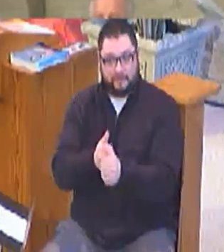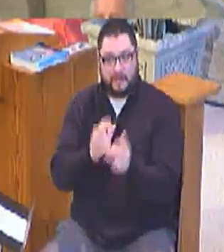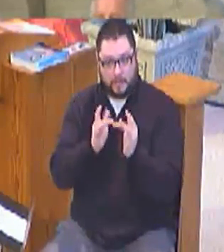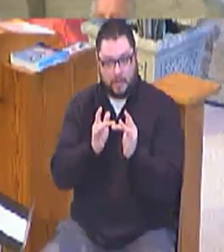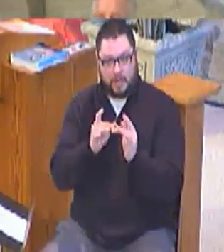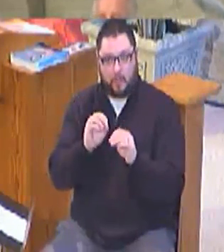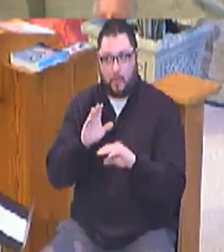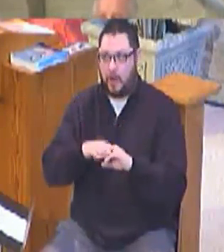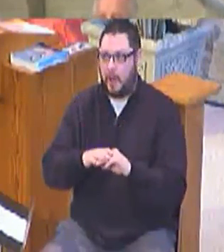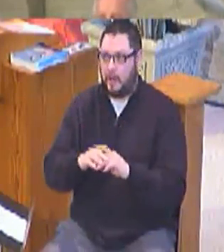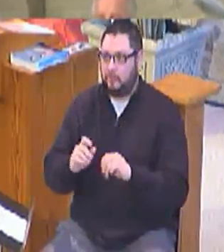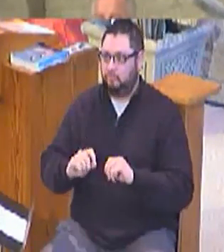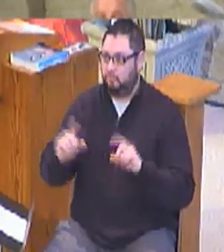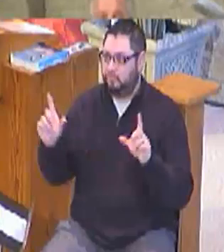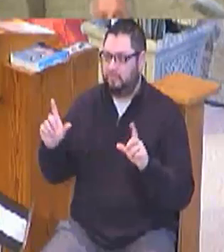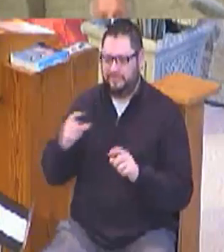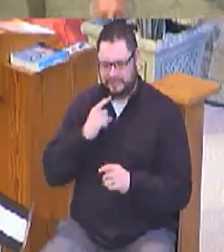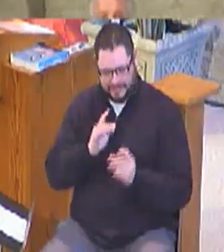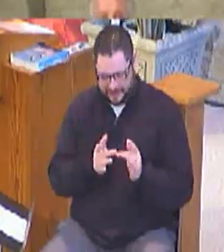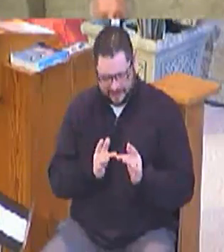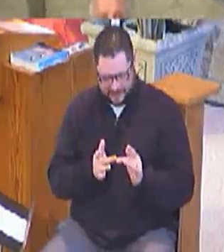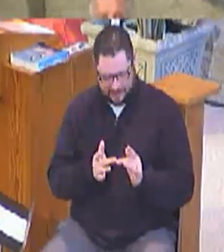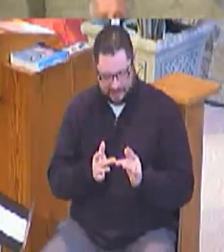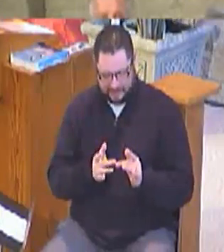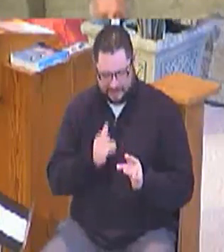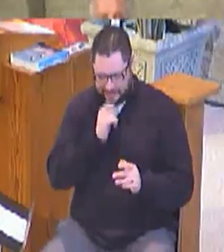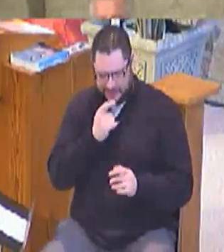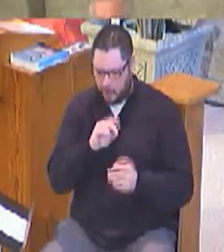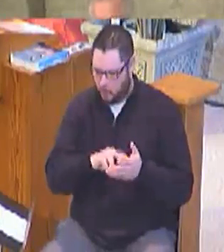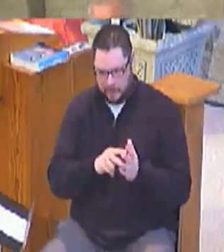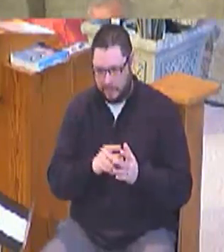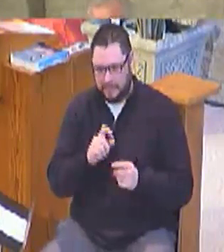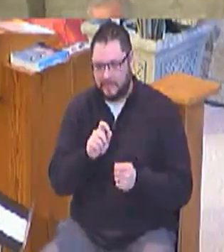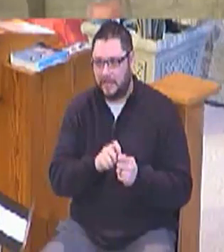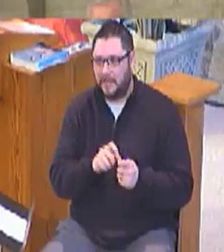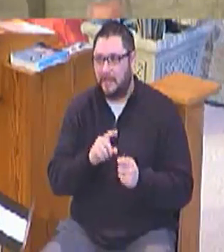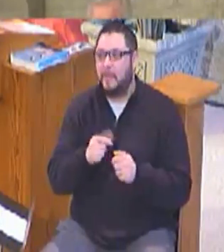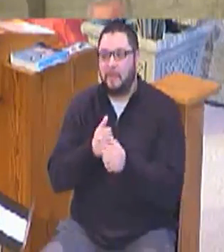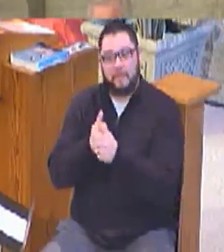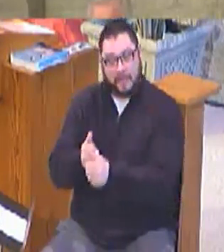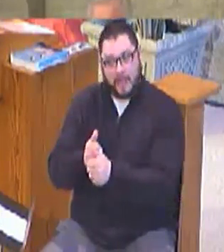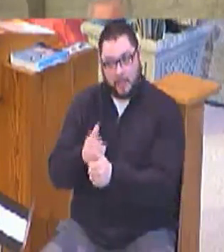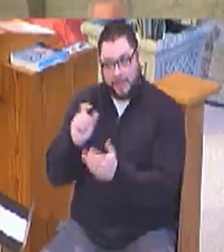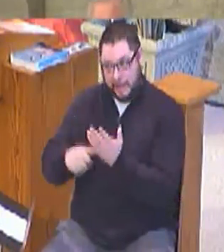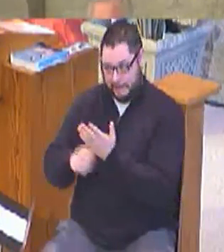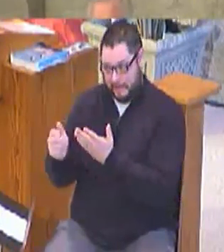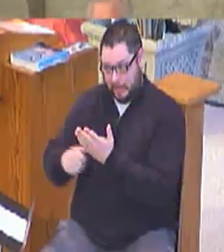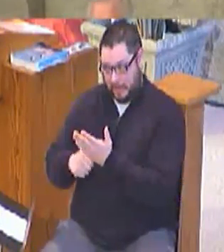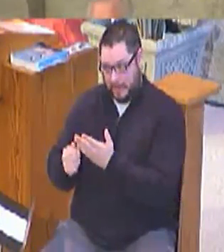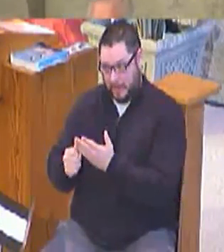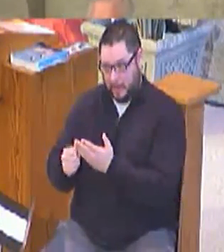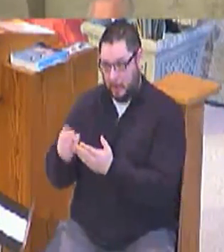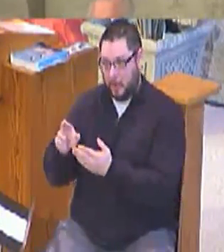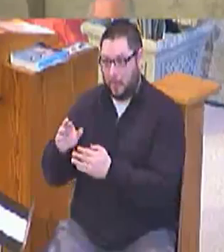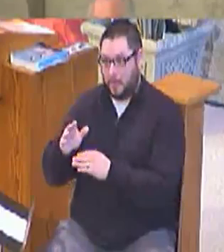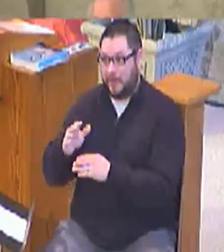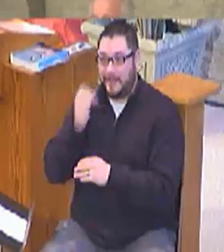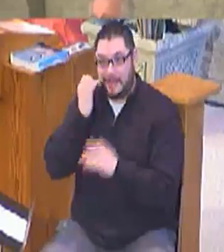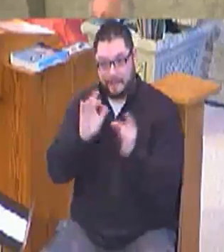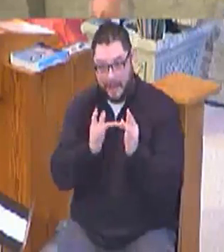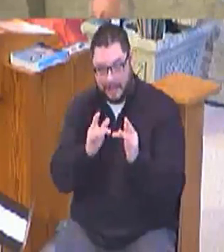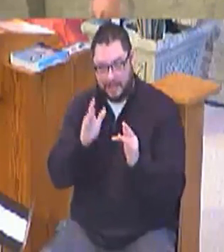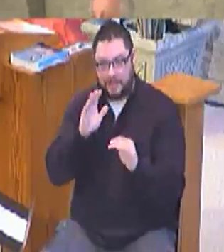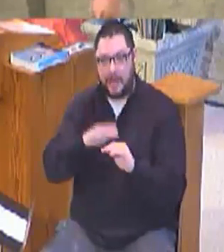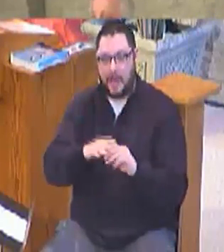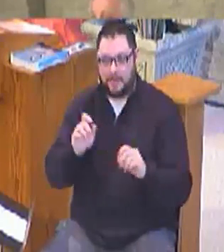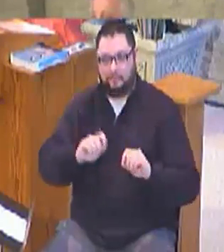your screen. I said online. That's not exactly what I meant. You can follow along in the bulletin or on your screen if you're online. And we'll